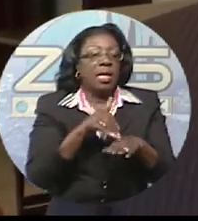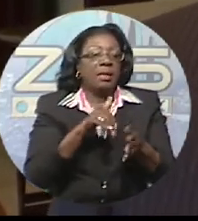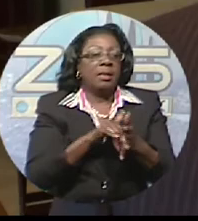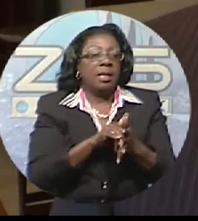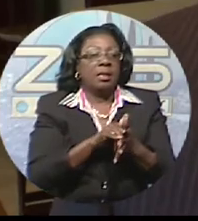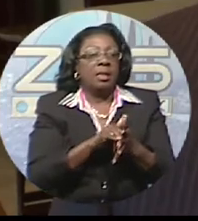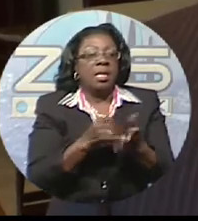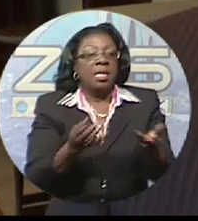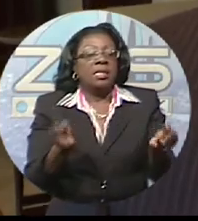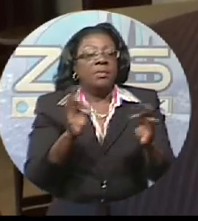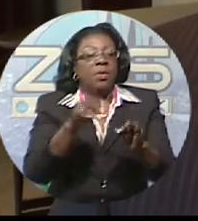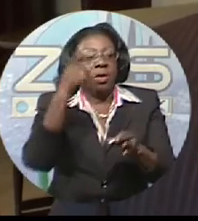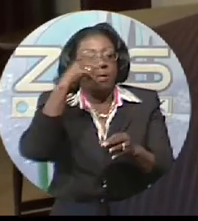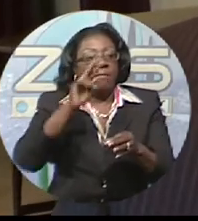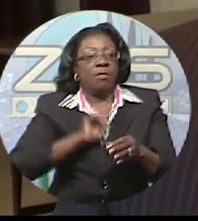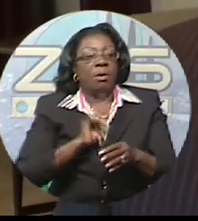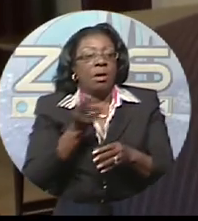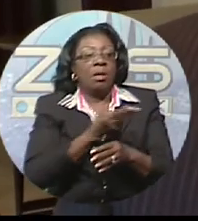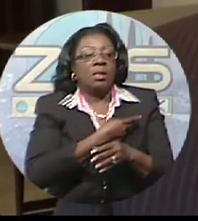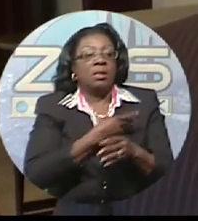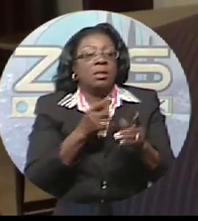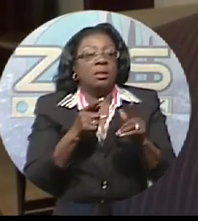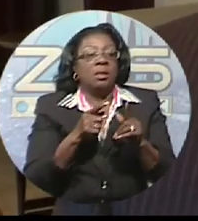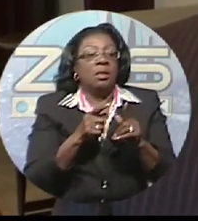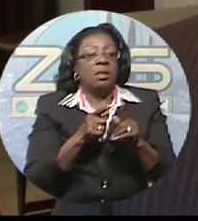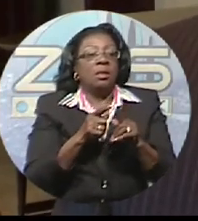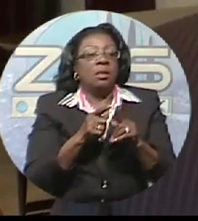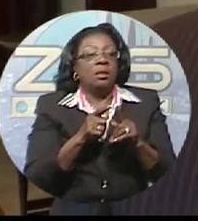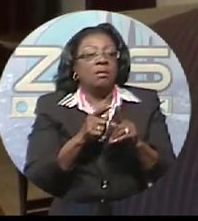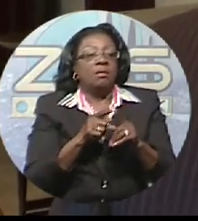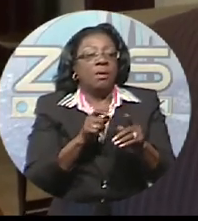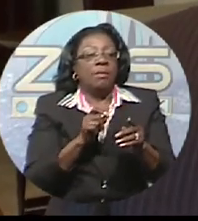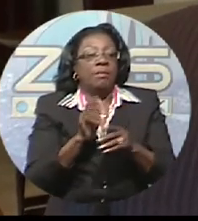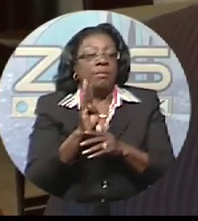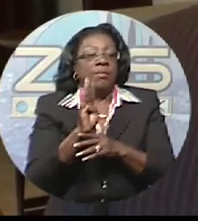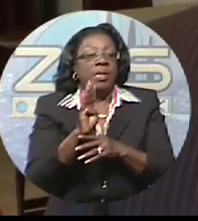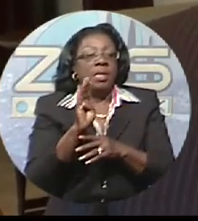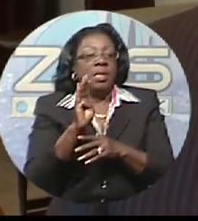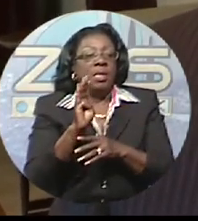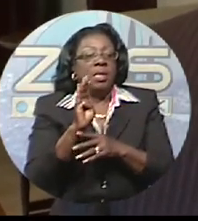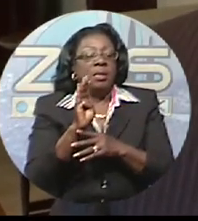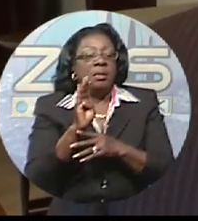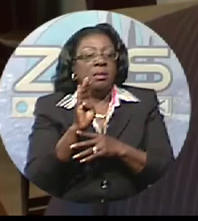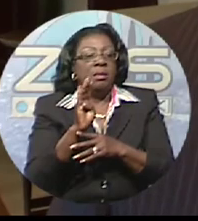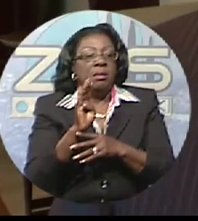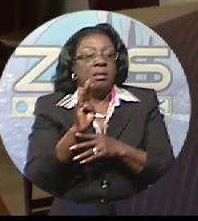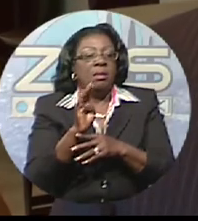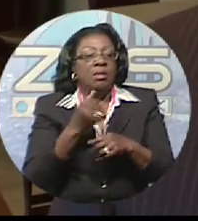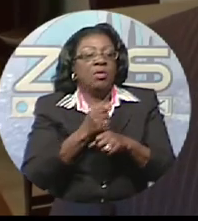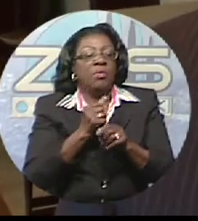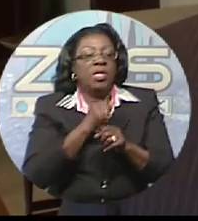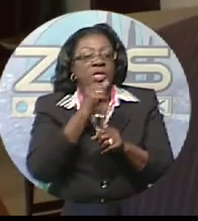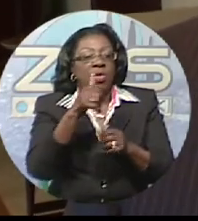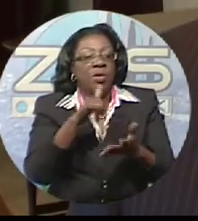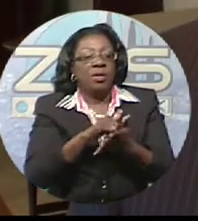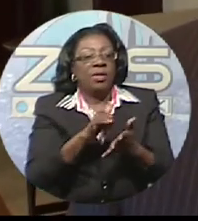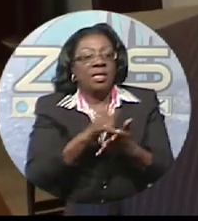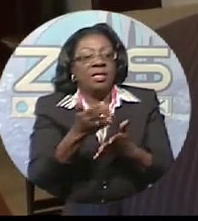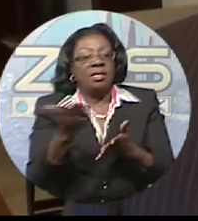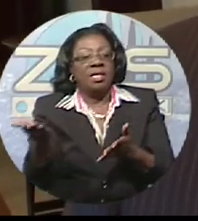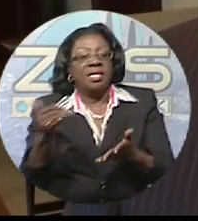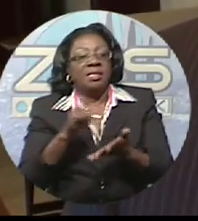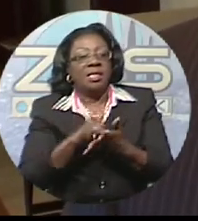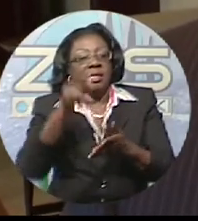it's important for us, especially from the VAT rollout side, to ensure that the things that the government said they